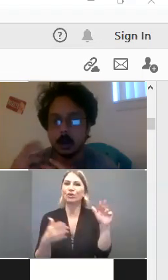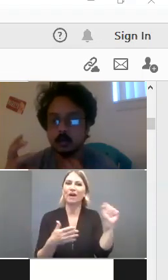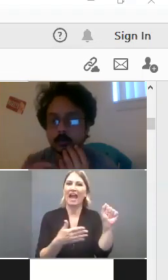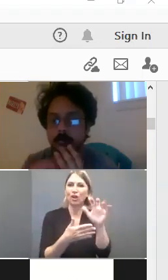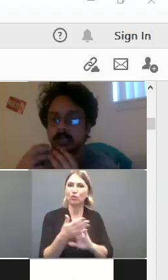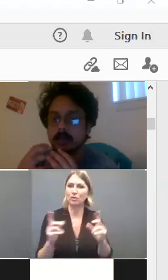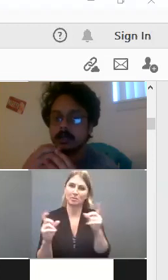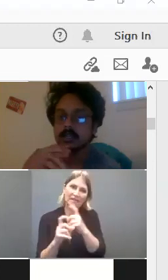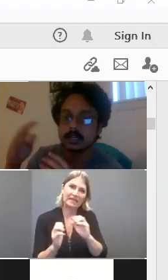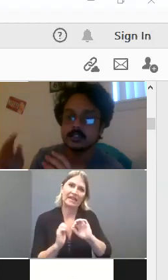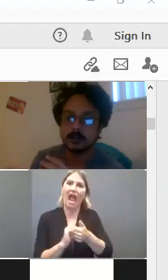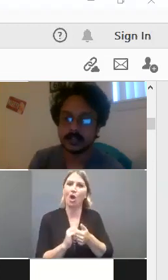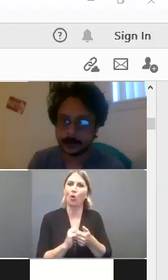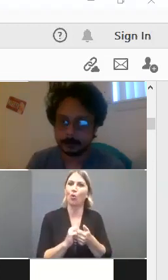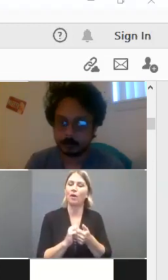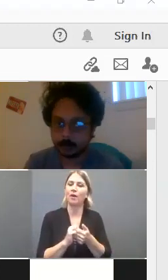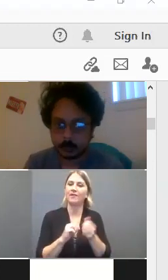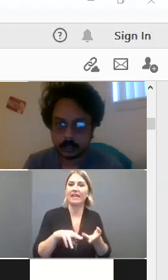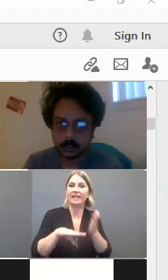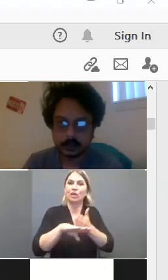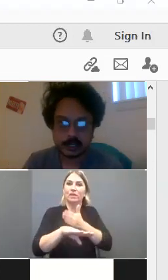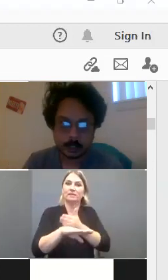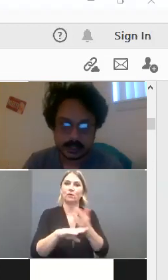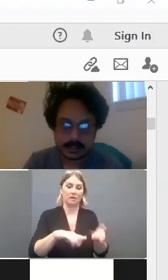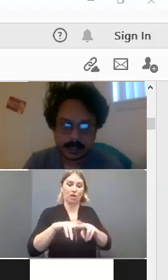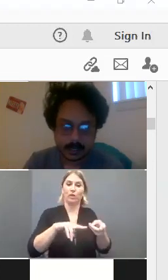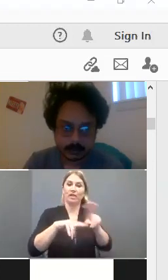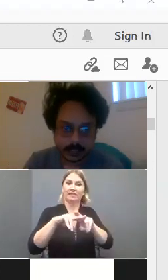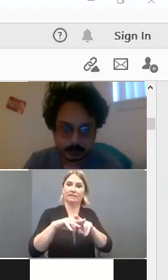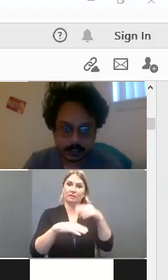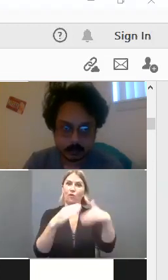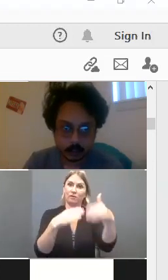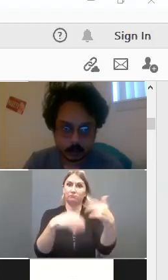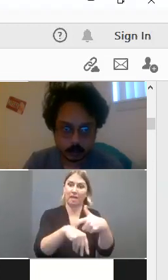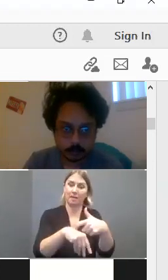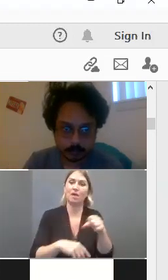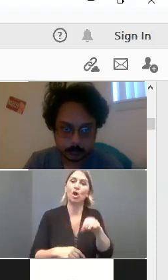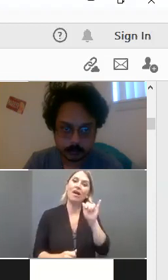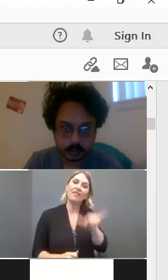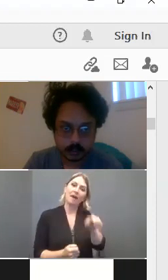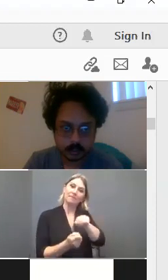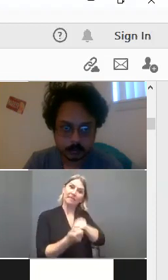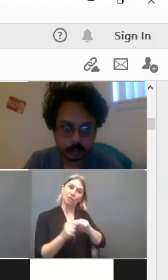complexities and how they increase over time. And so let's say that this particular row,